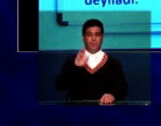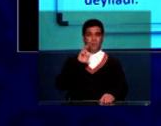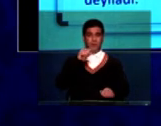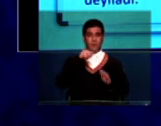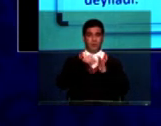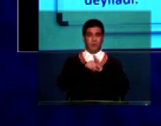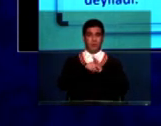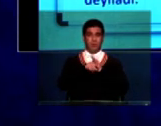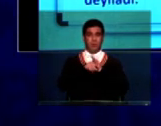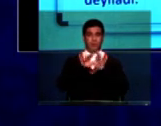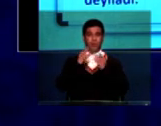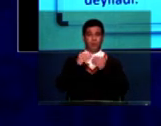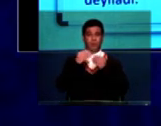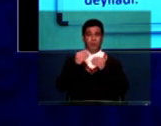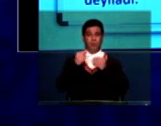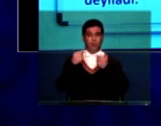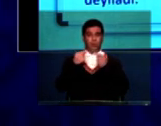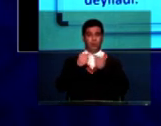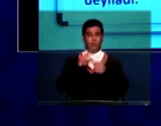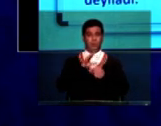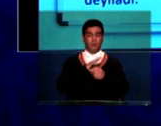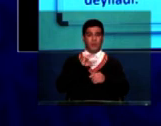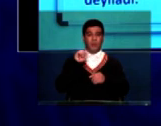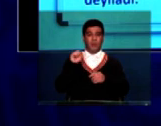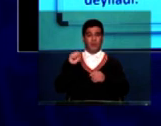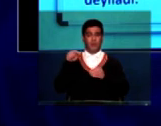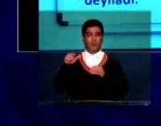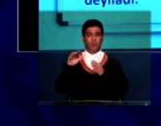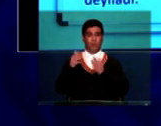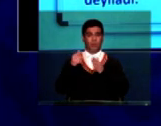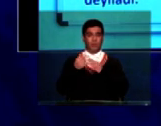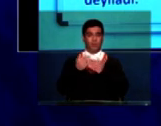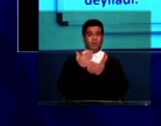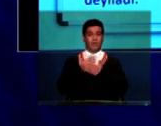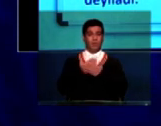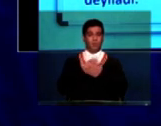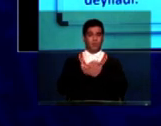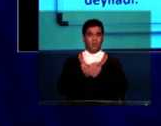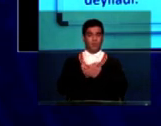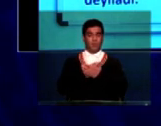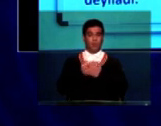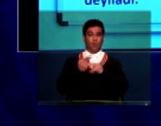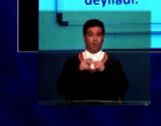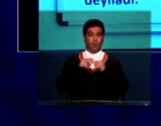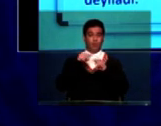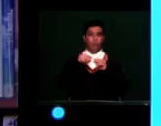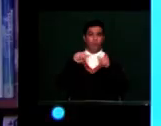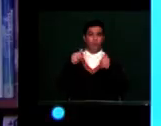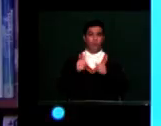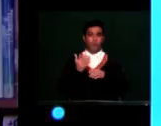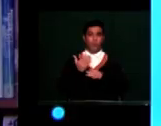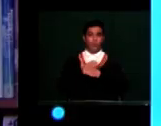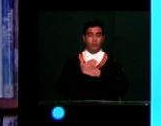hodisaning ro'y berganligi aniq bo'lganda A hodisaning ro'y berish ehtimolligi ushbu formula